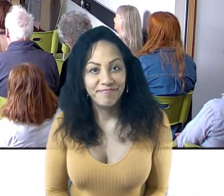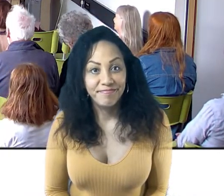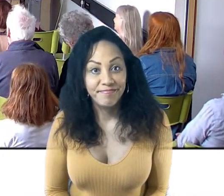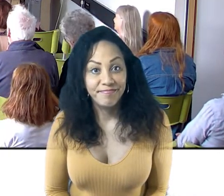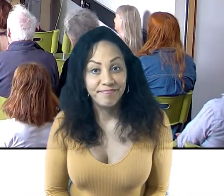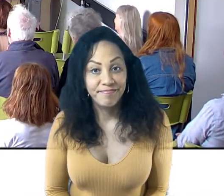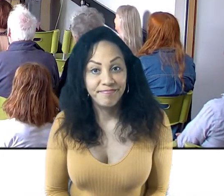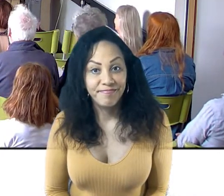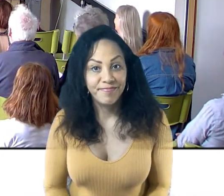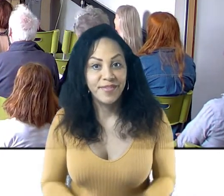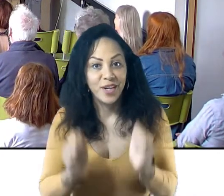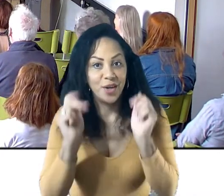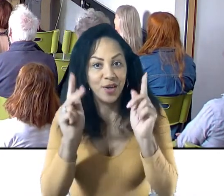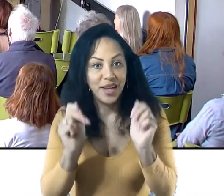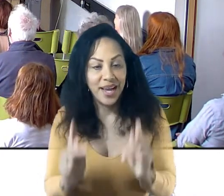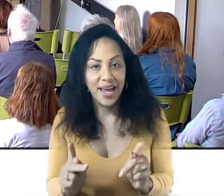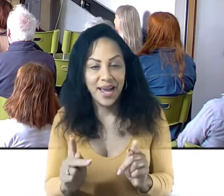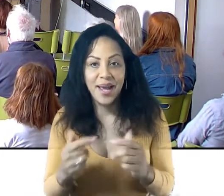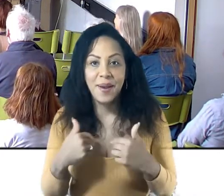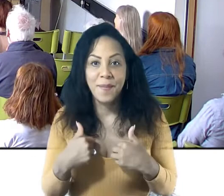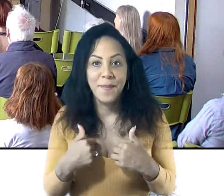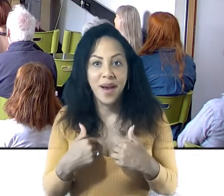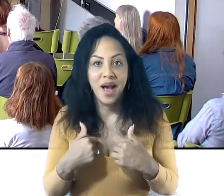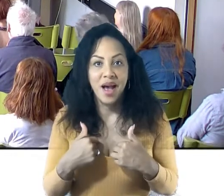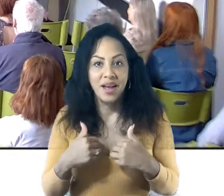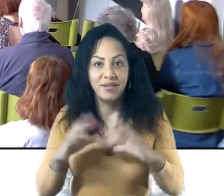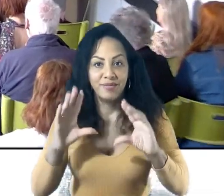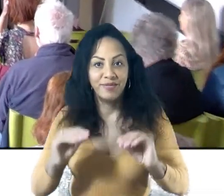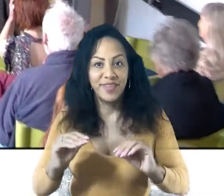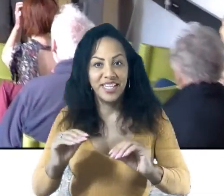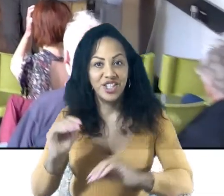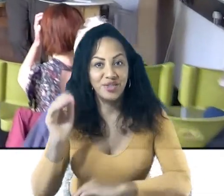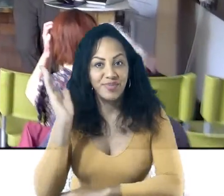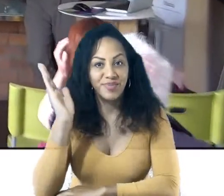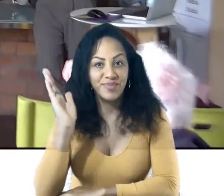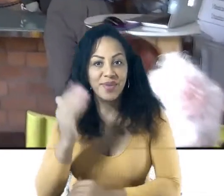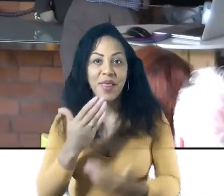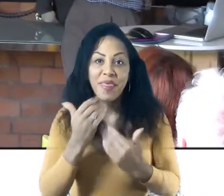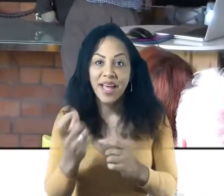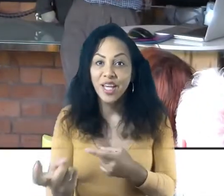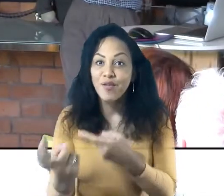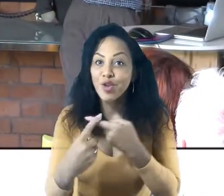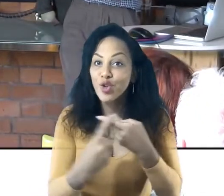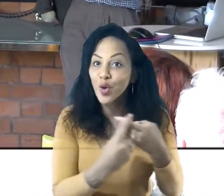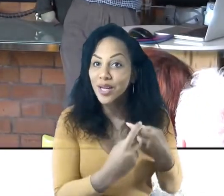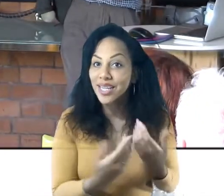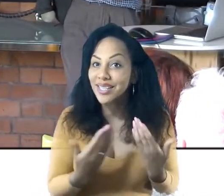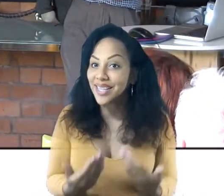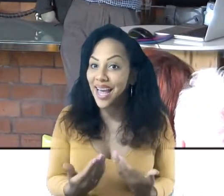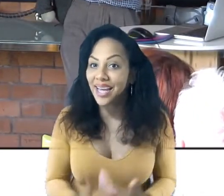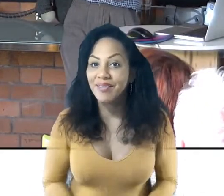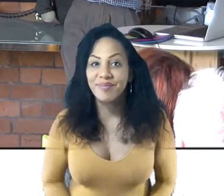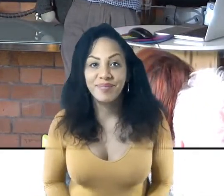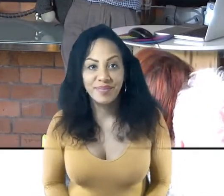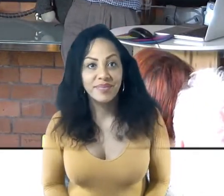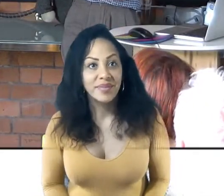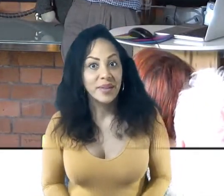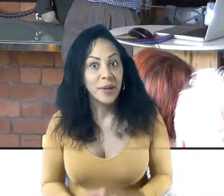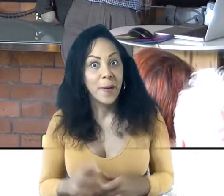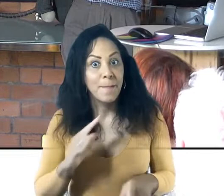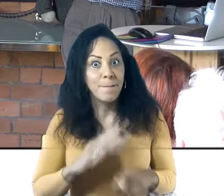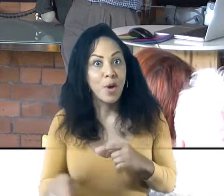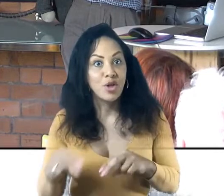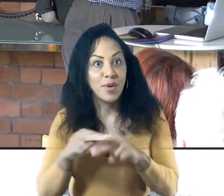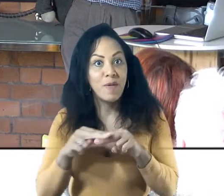Okay, and my final outro bit. Thanks very much for joining us today. These talks run most Fridays during the year. Next week's talk will